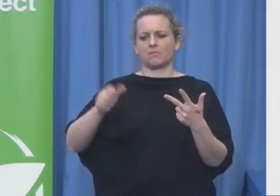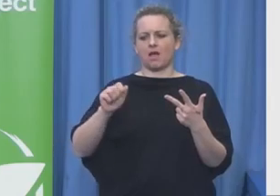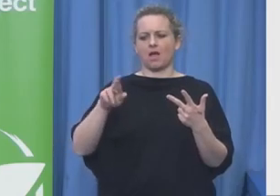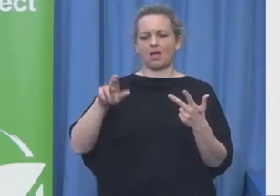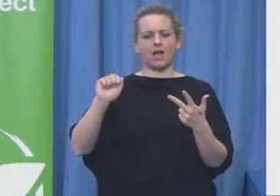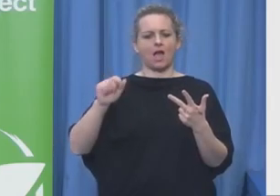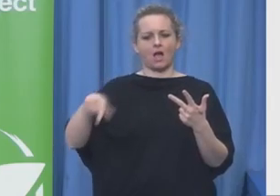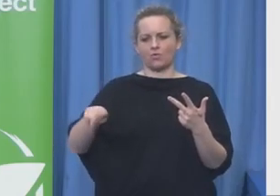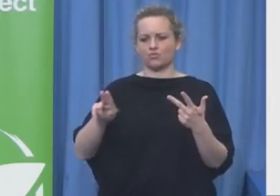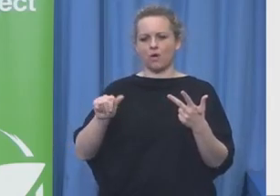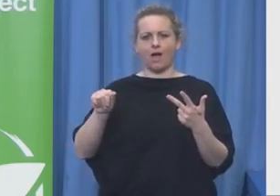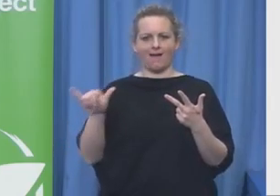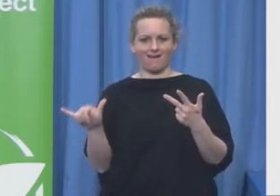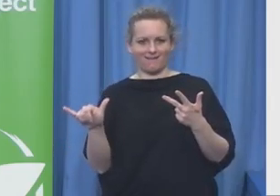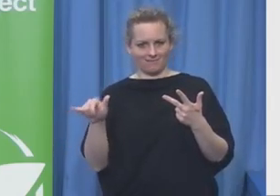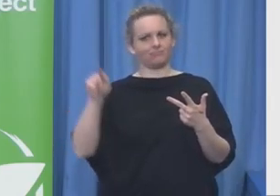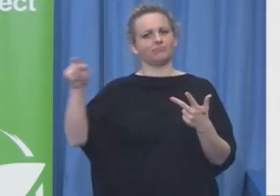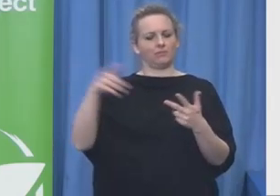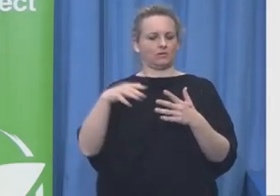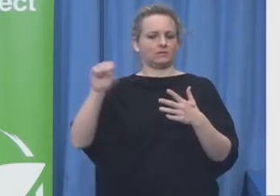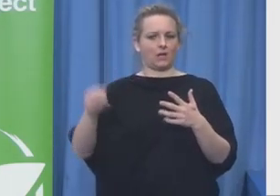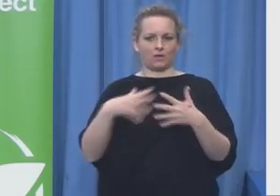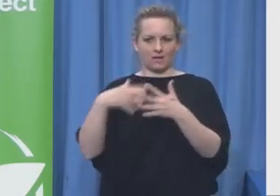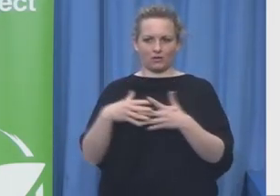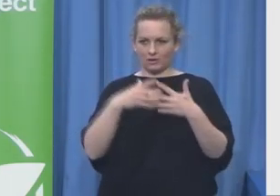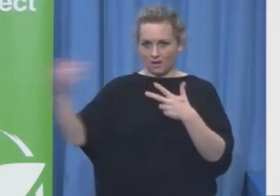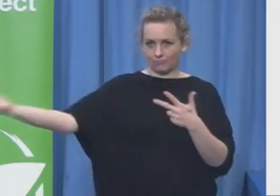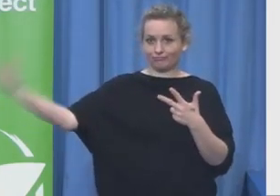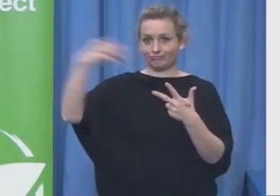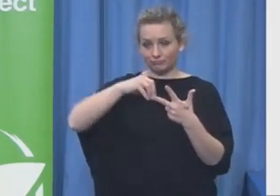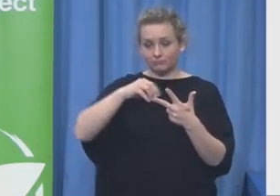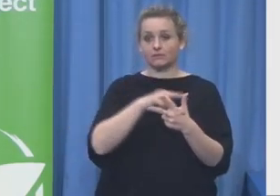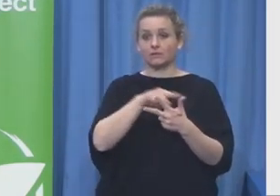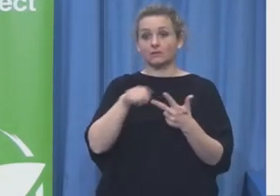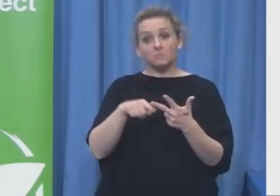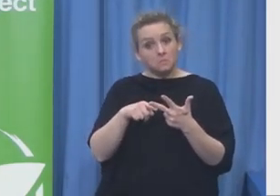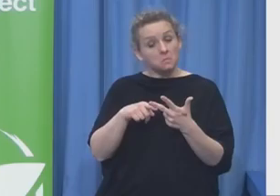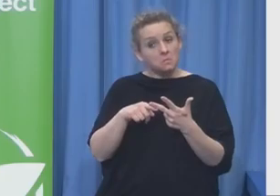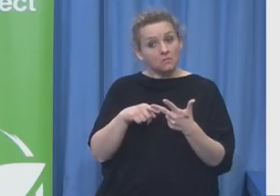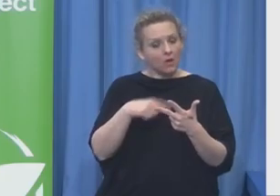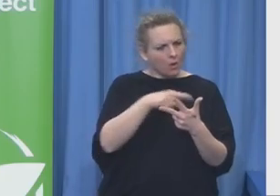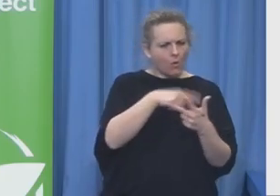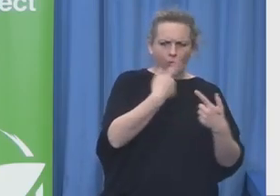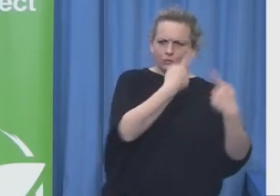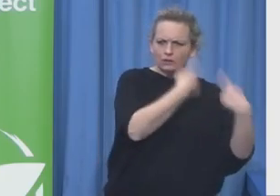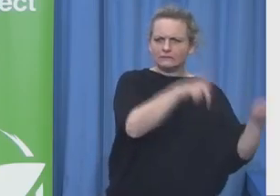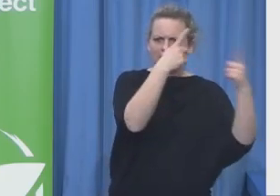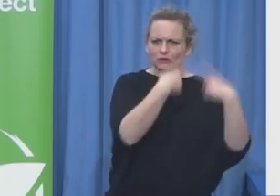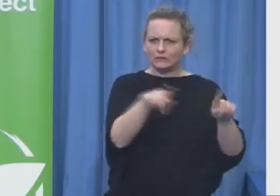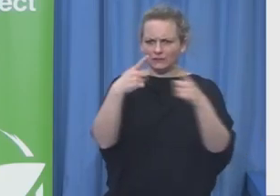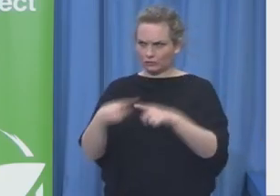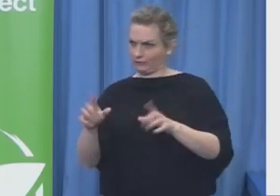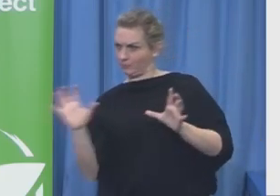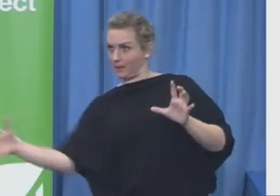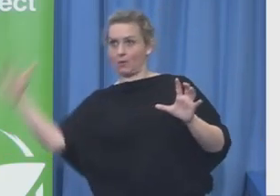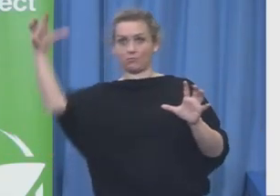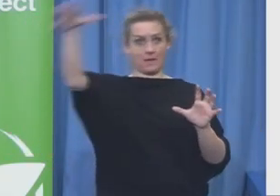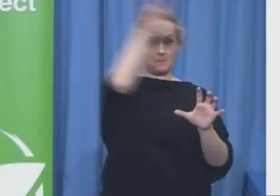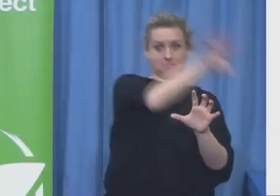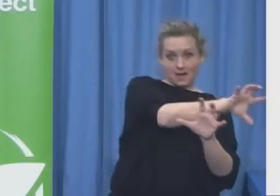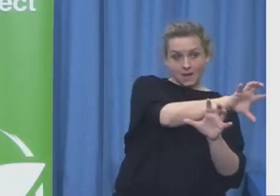three projects, you know, they took place in distinct and diverse geographic regions. They all